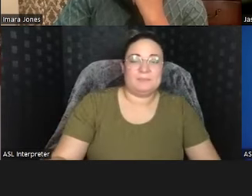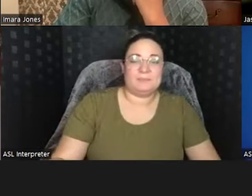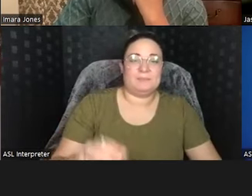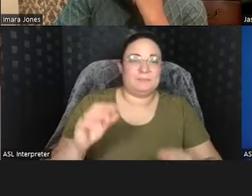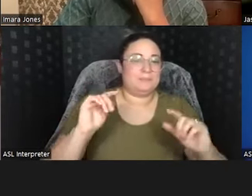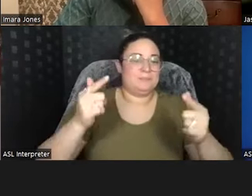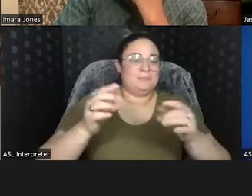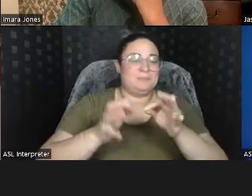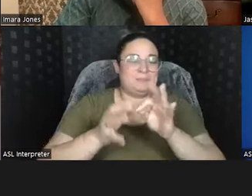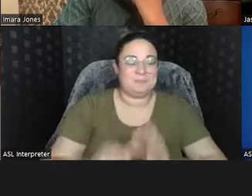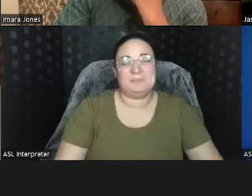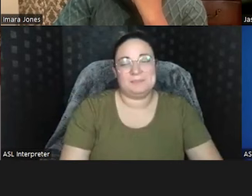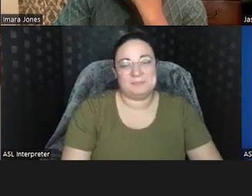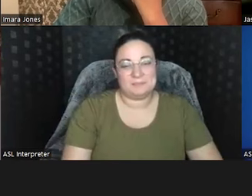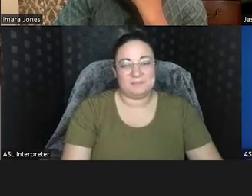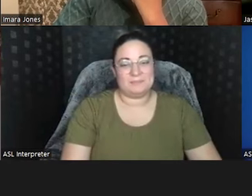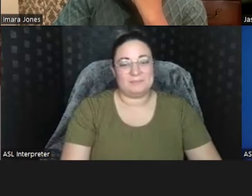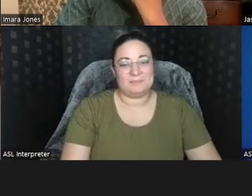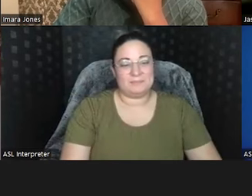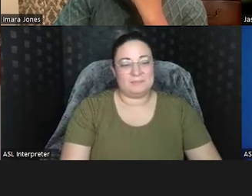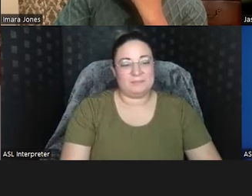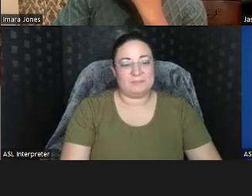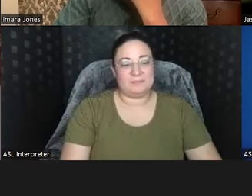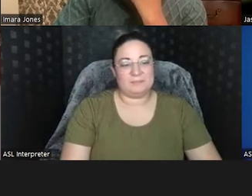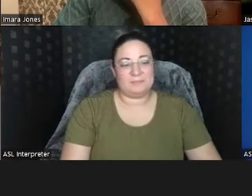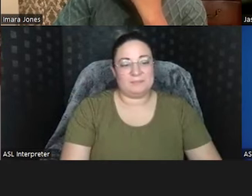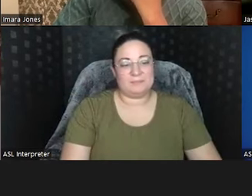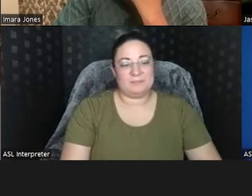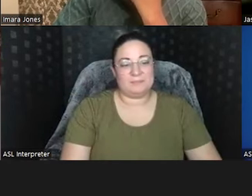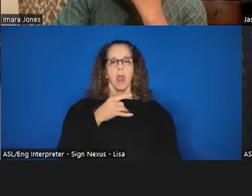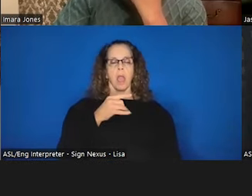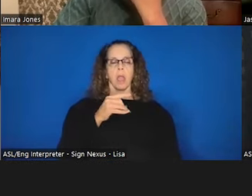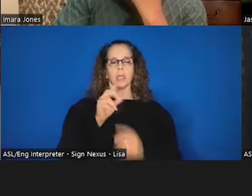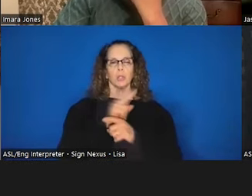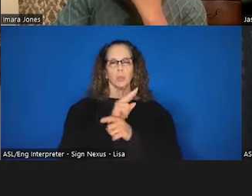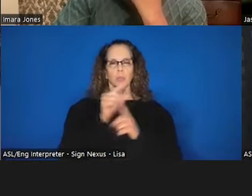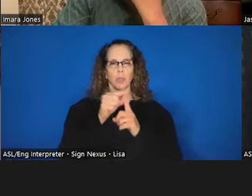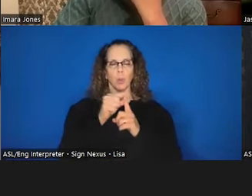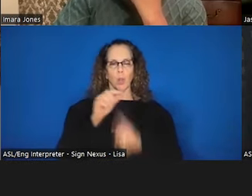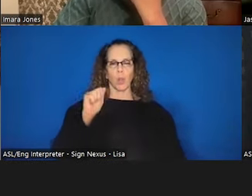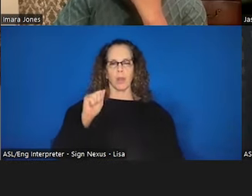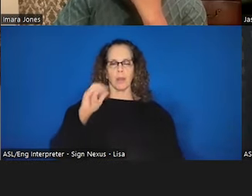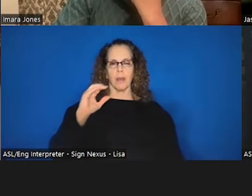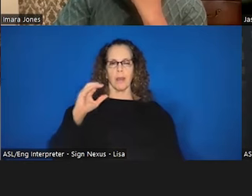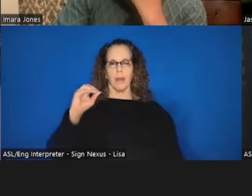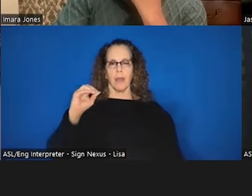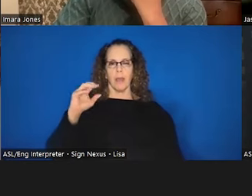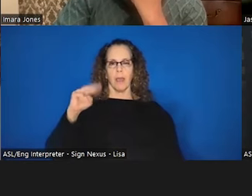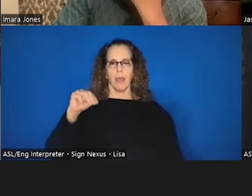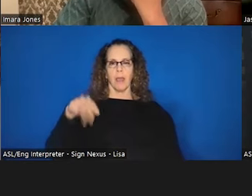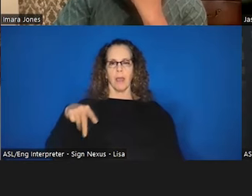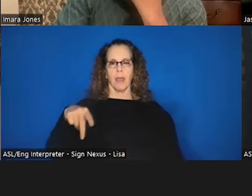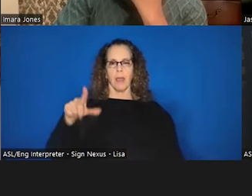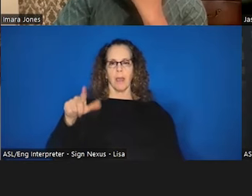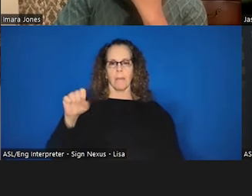Yeah, so I definitely, I like using the word accomplice. And I really feel that, and it's